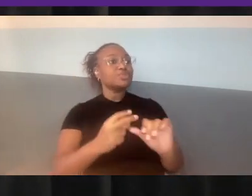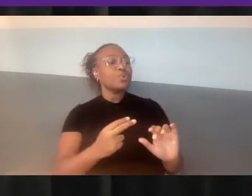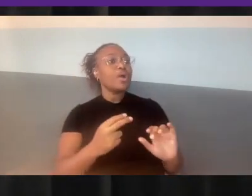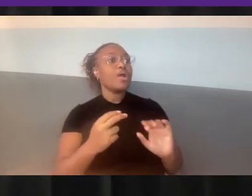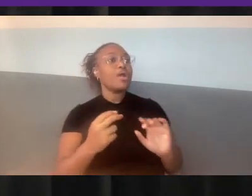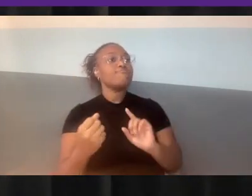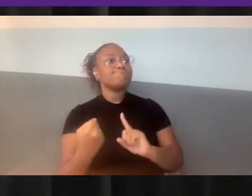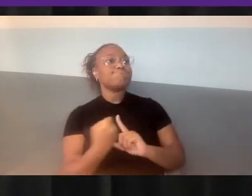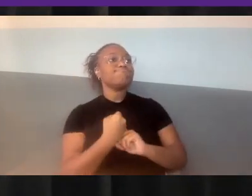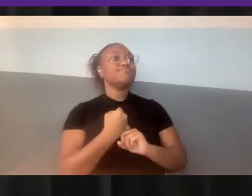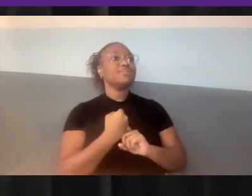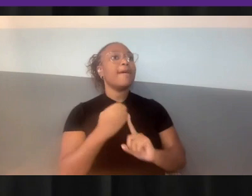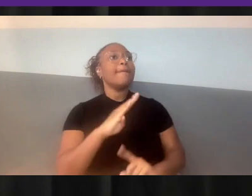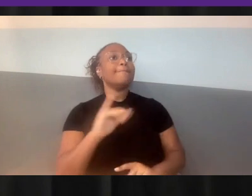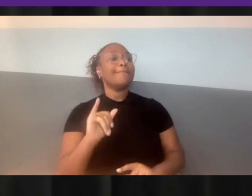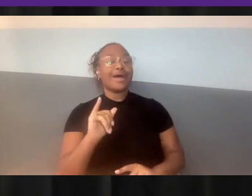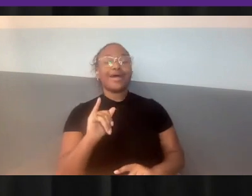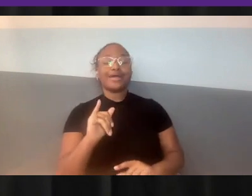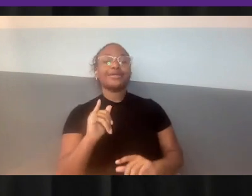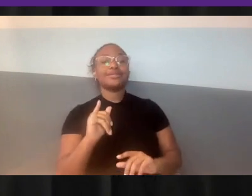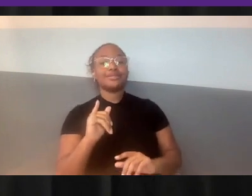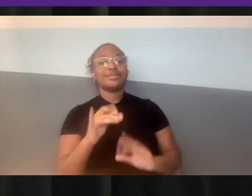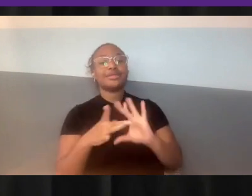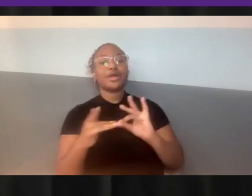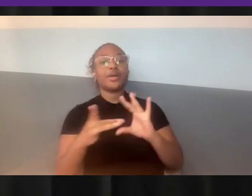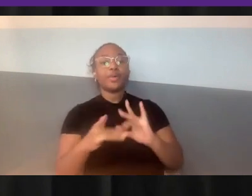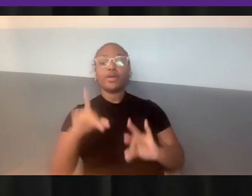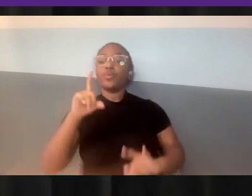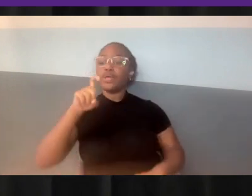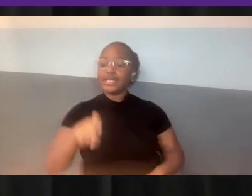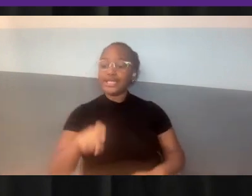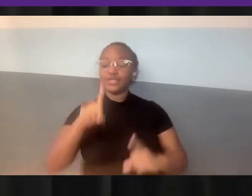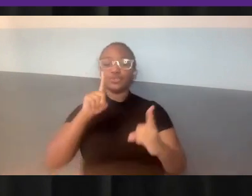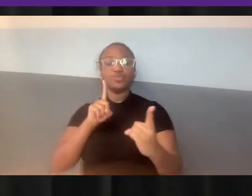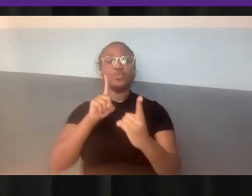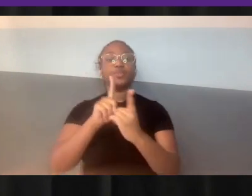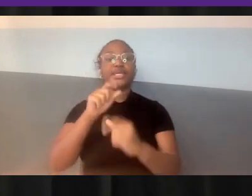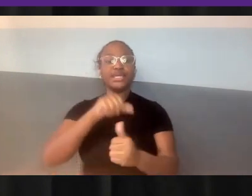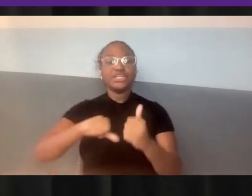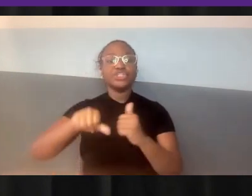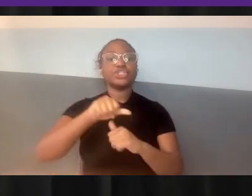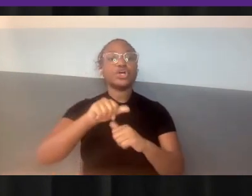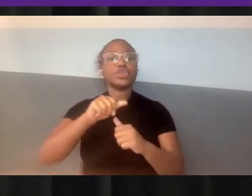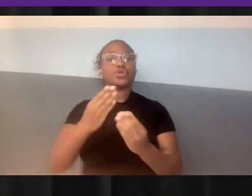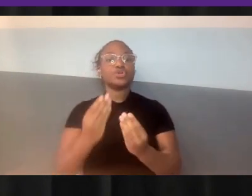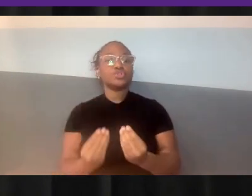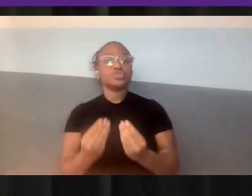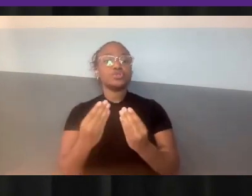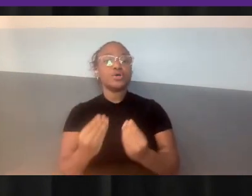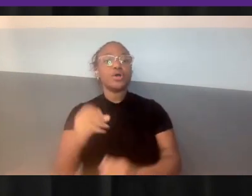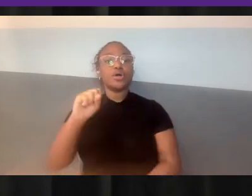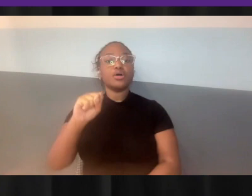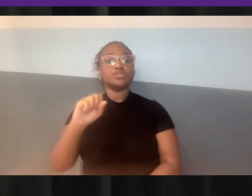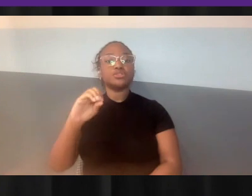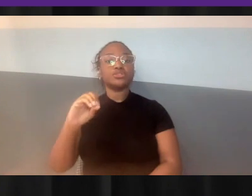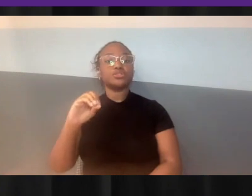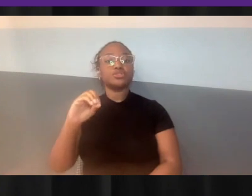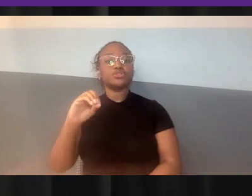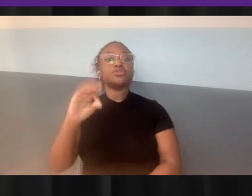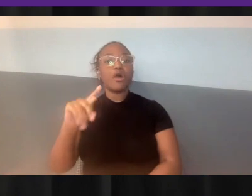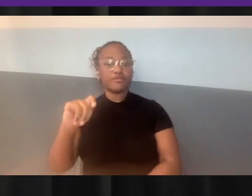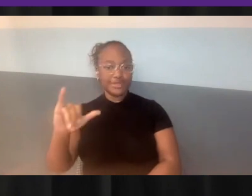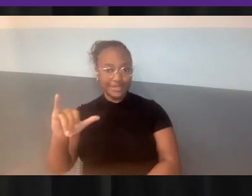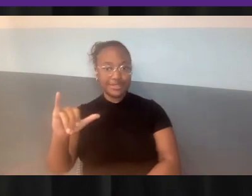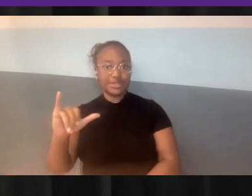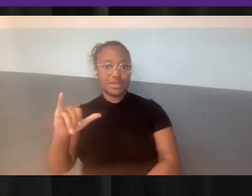meet each other softly. And I know it takes a lot of time, and Ronnie and I try to spend a lot of time just together, just talking about different things, because we don't agree